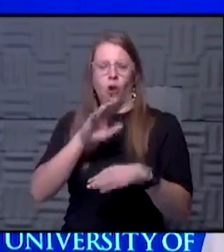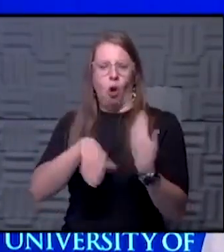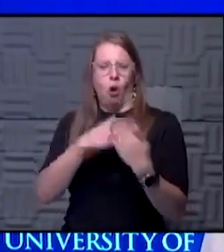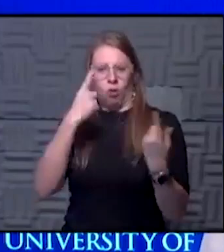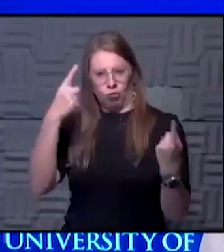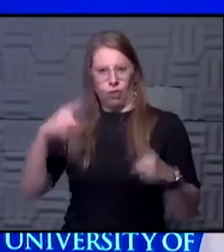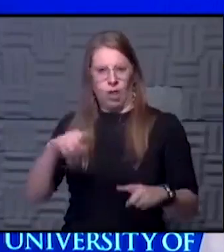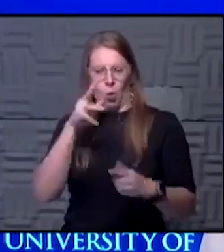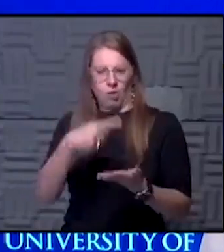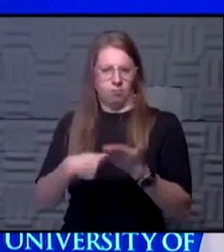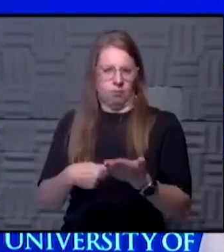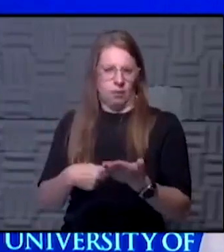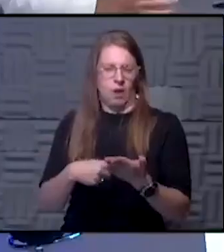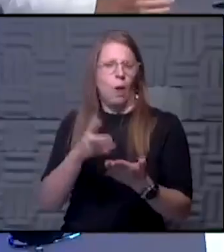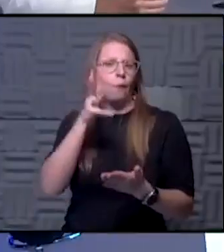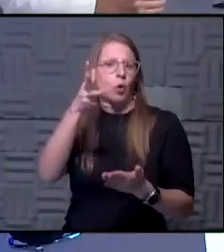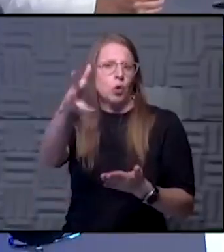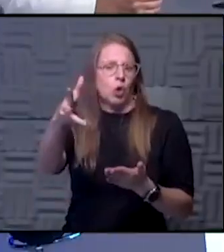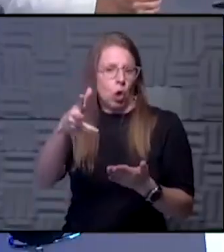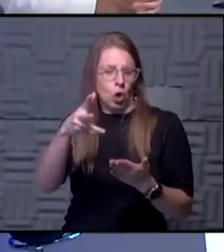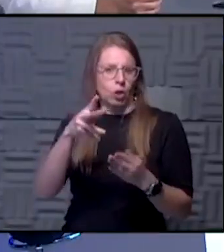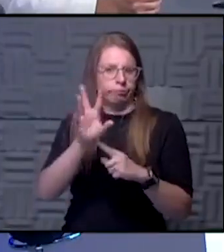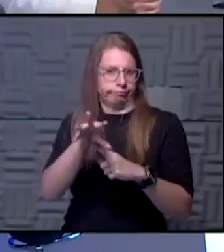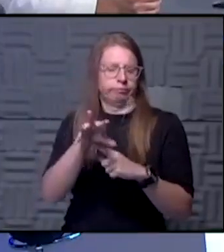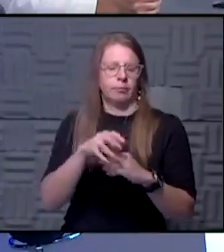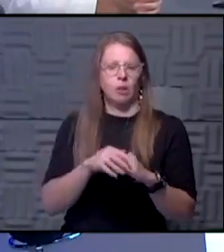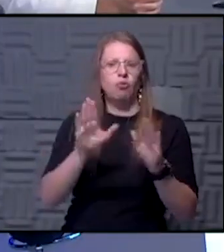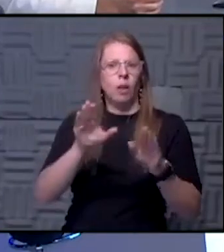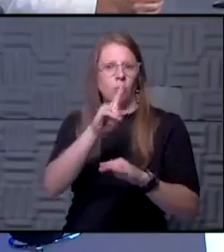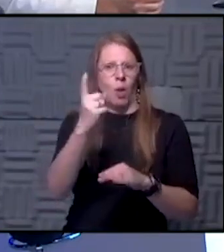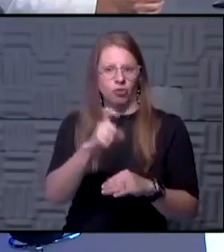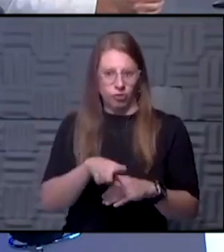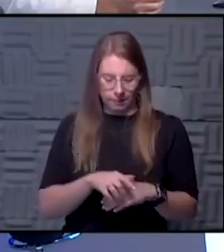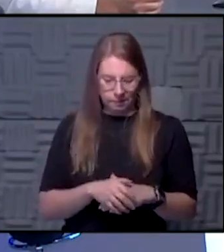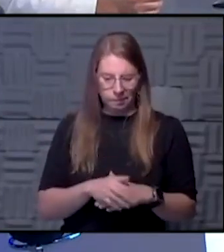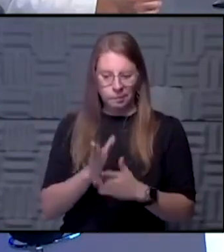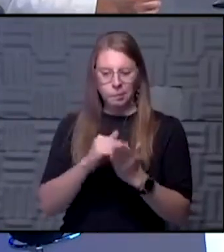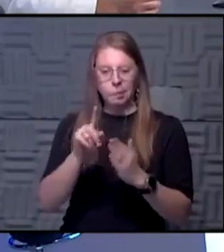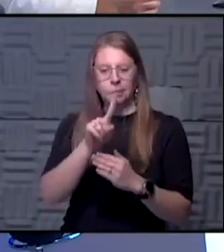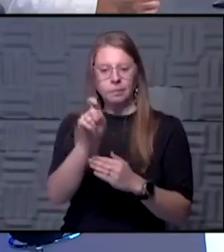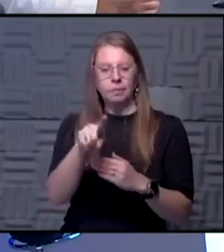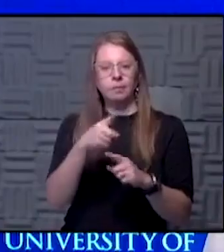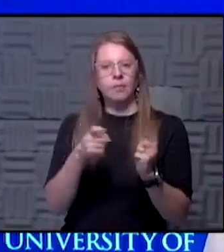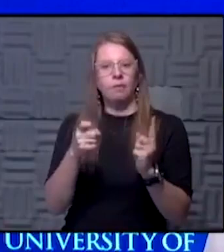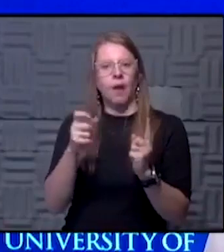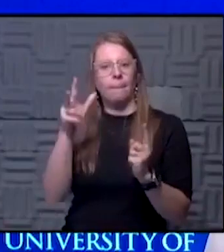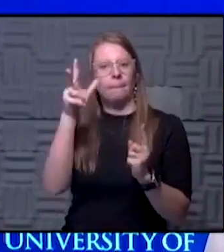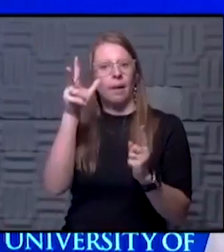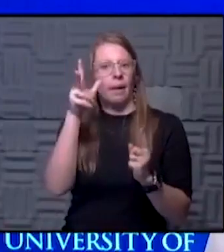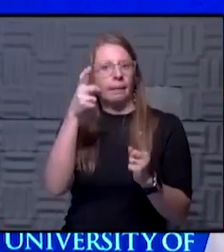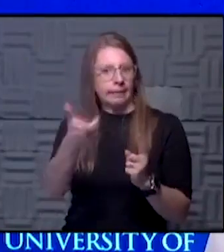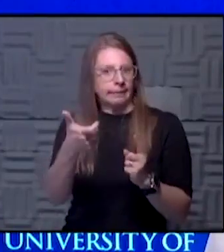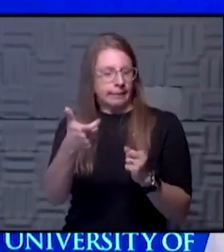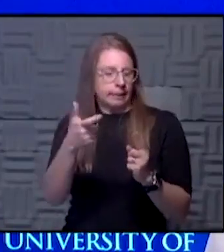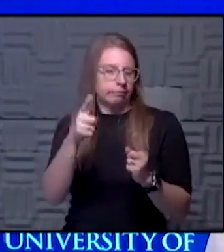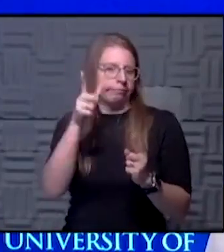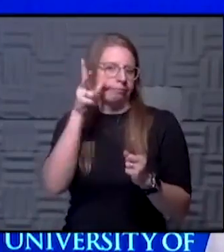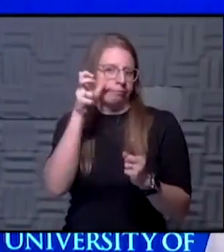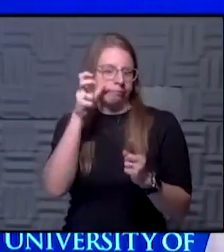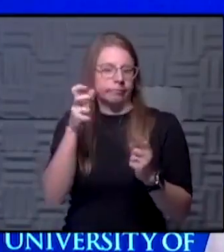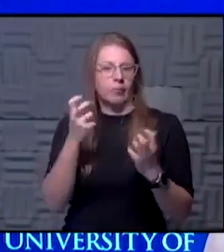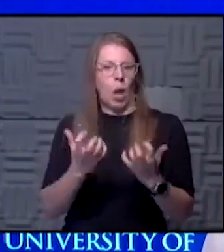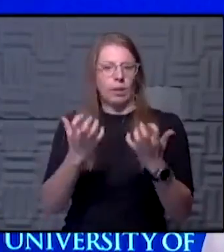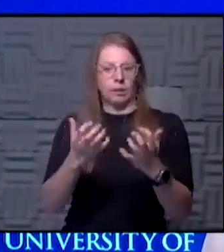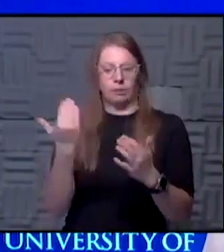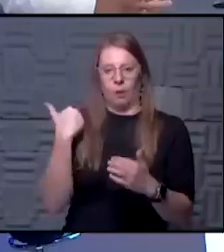So we'll visit about that in a future program. It's a great question. We've actually had some questions from our listening audience about that before, so it's something I think we should take on.